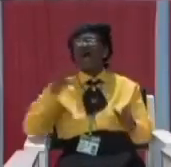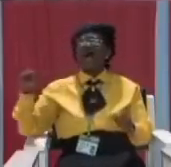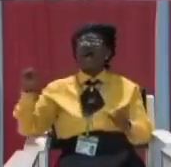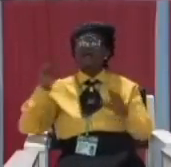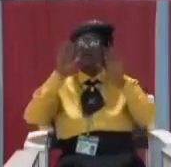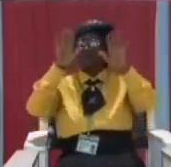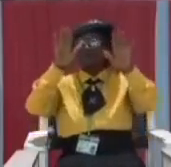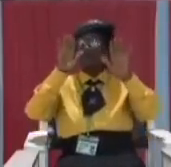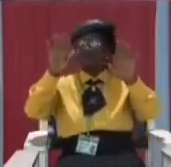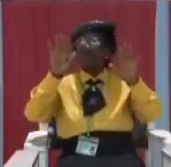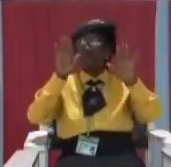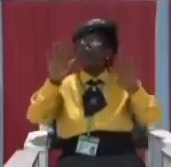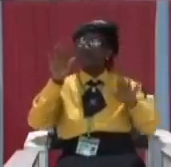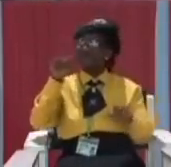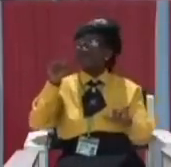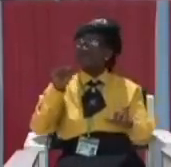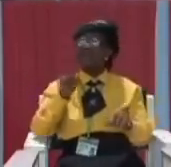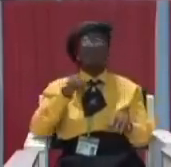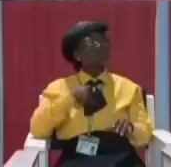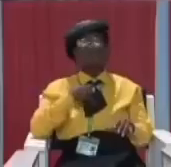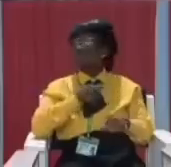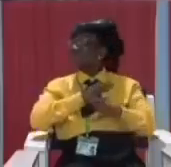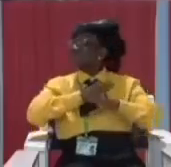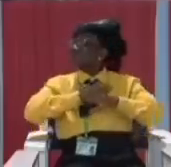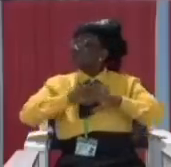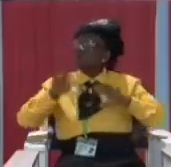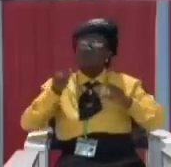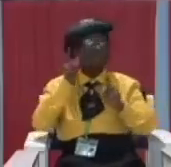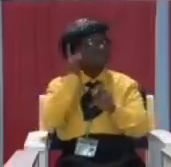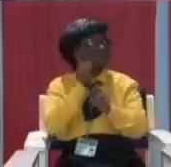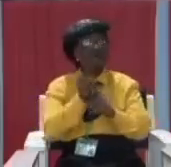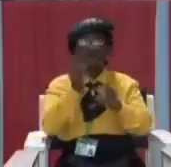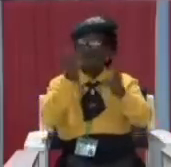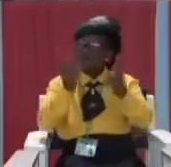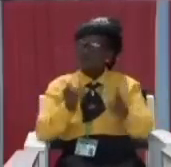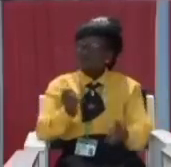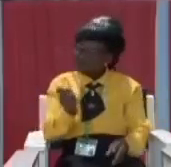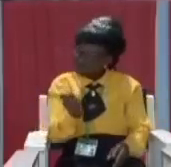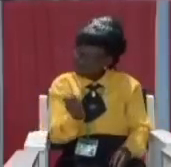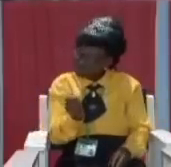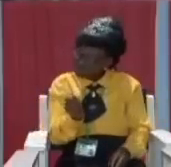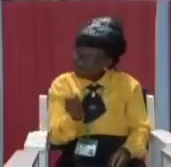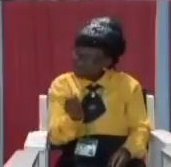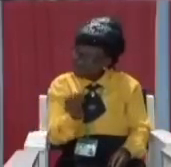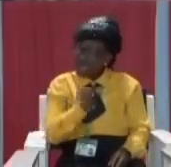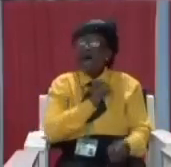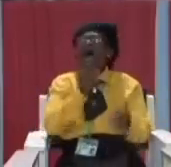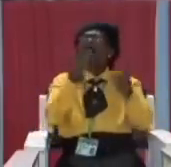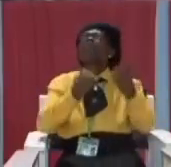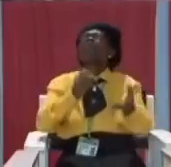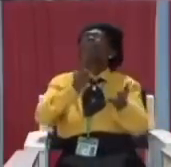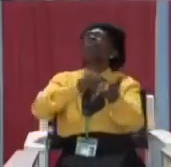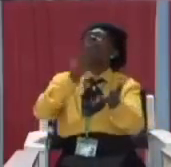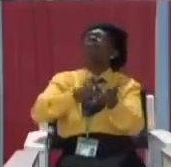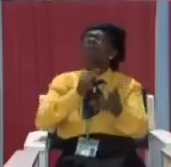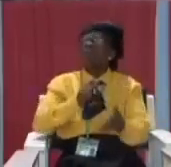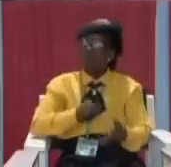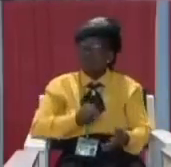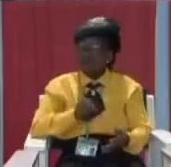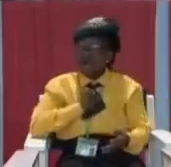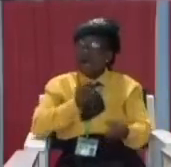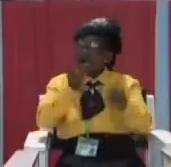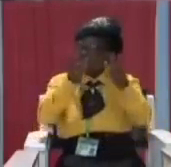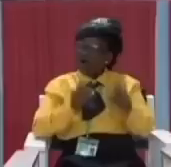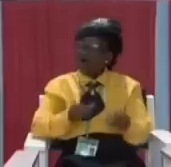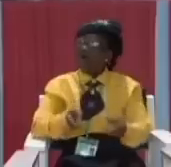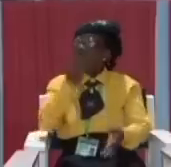I want not just one dose, I want a second dose. I want the fire of the Almighty God in my